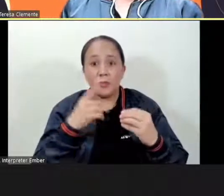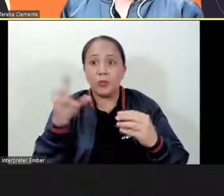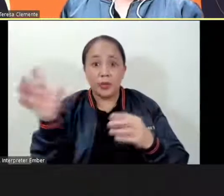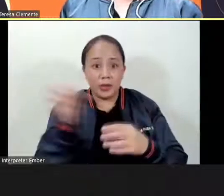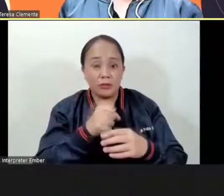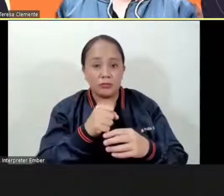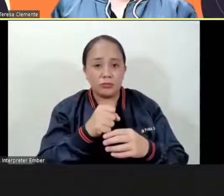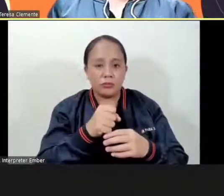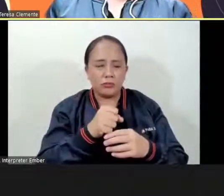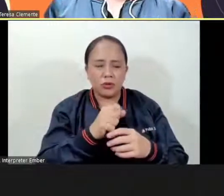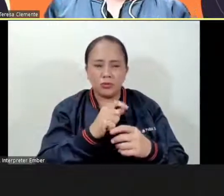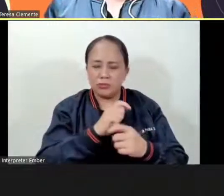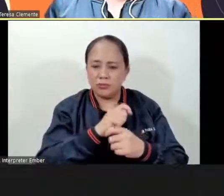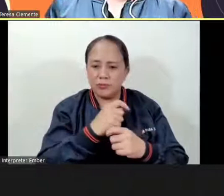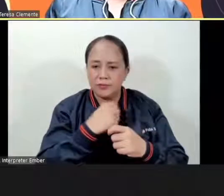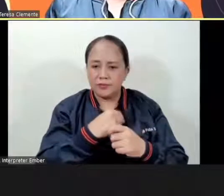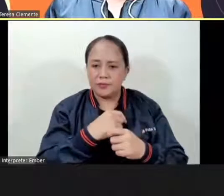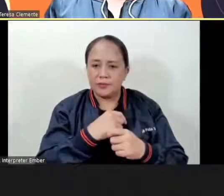the data or yung